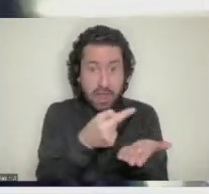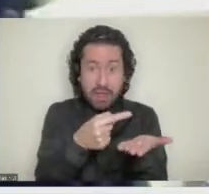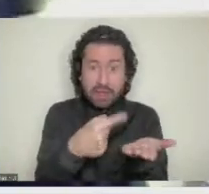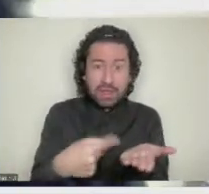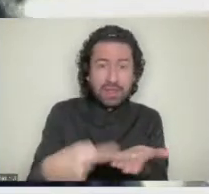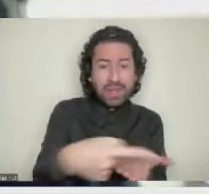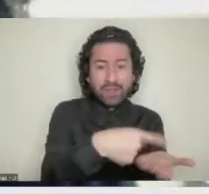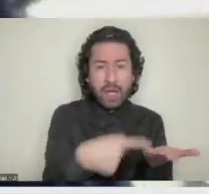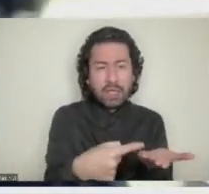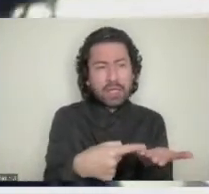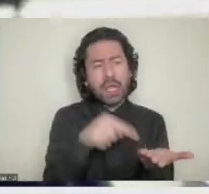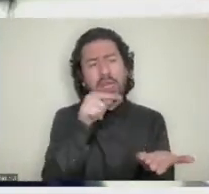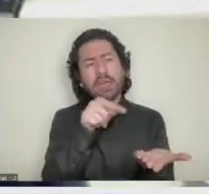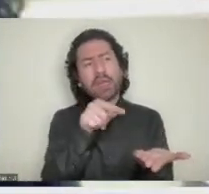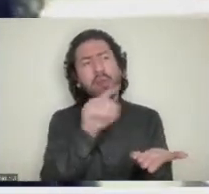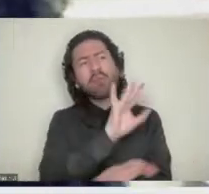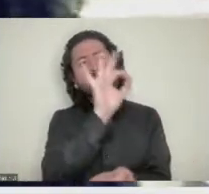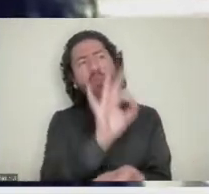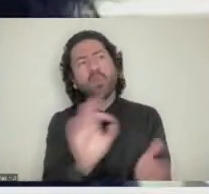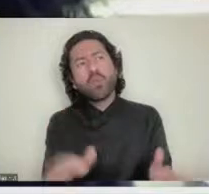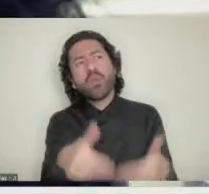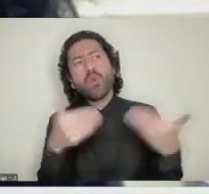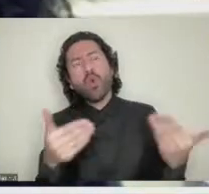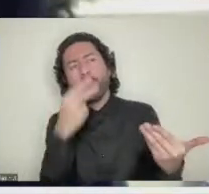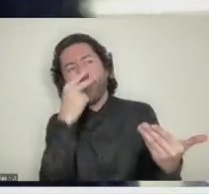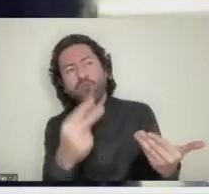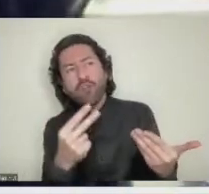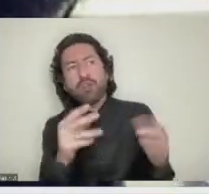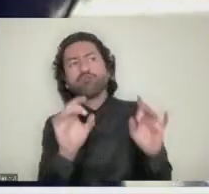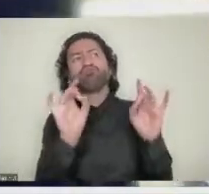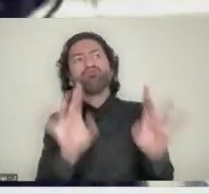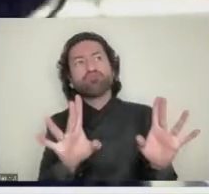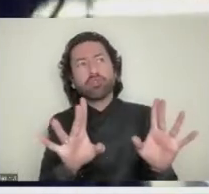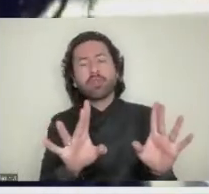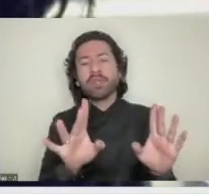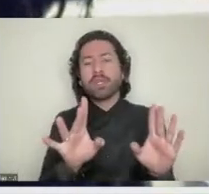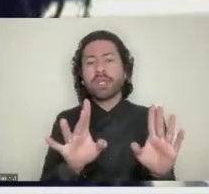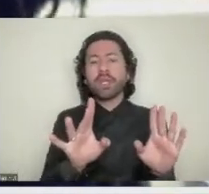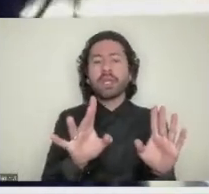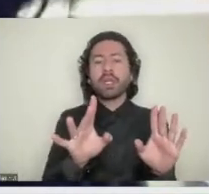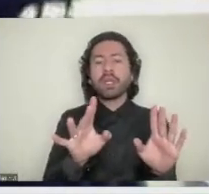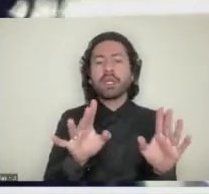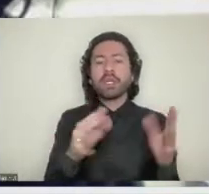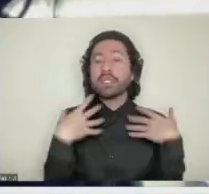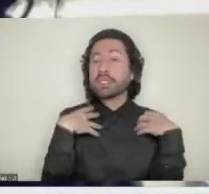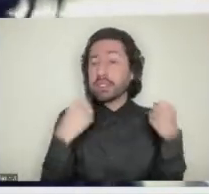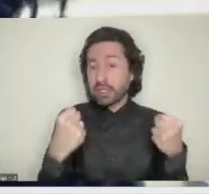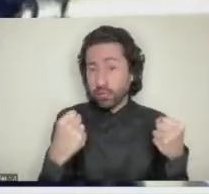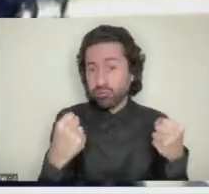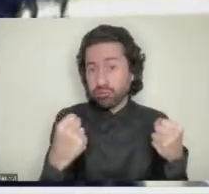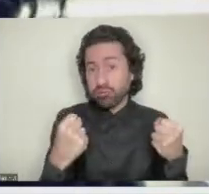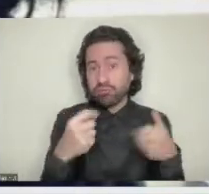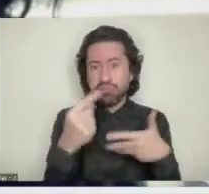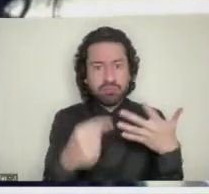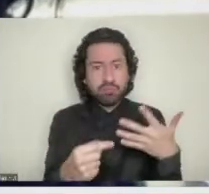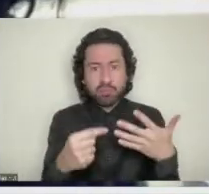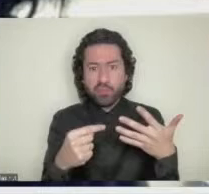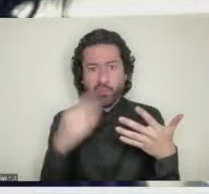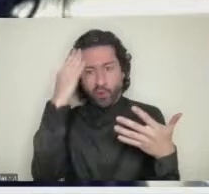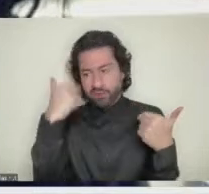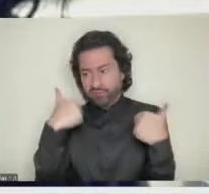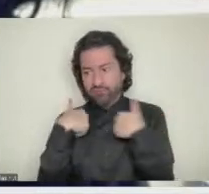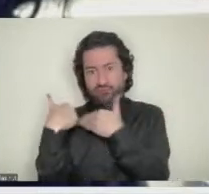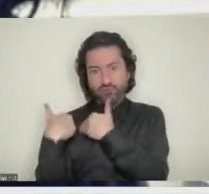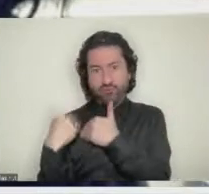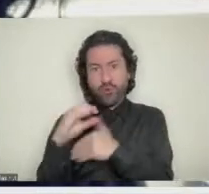as from the perspective of how we analyze social determinants of health within the framework of the role that